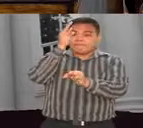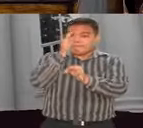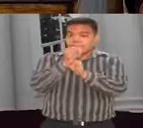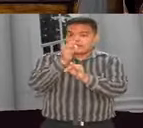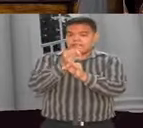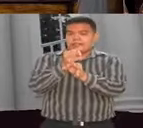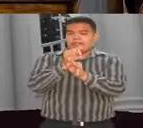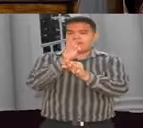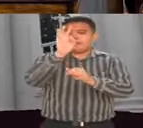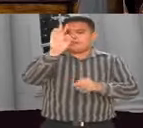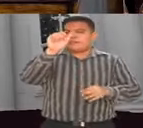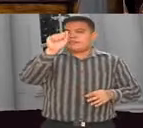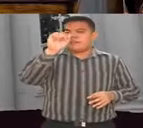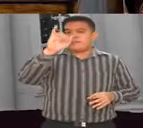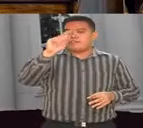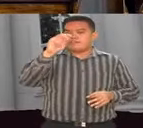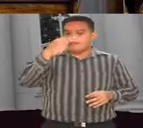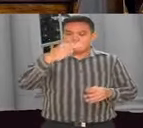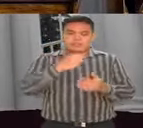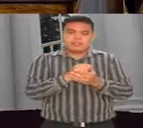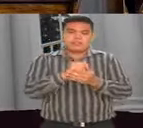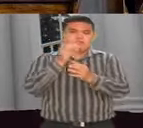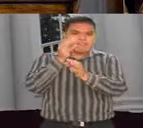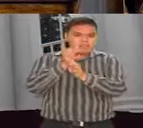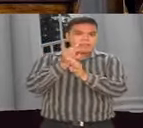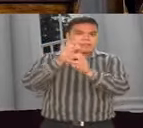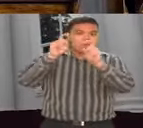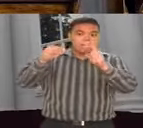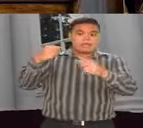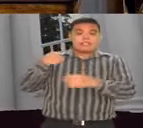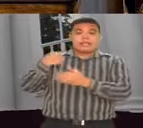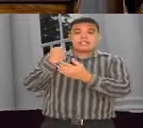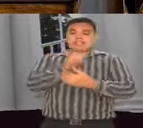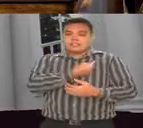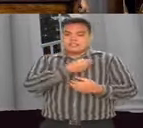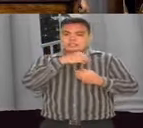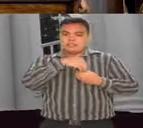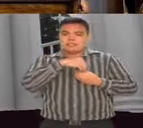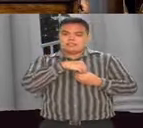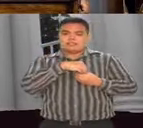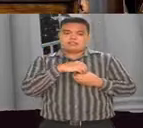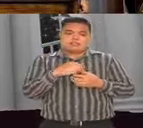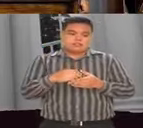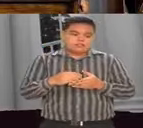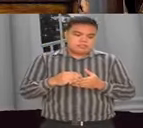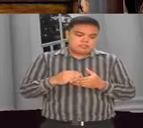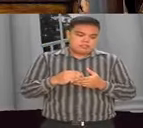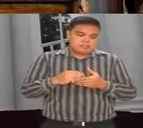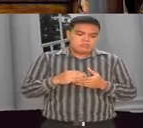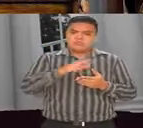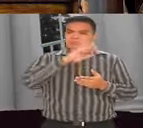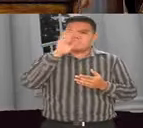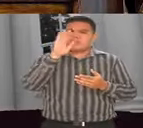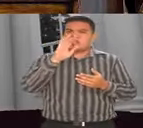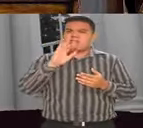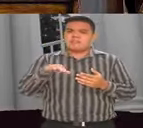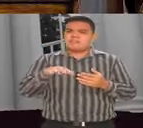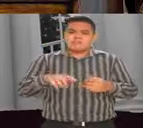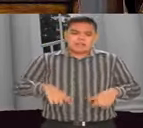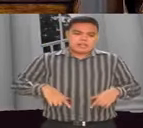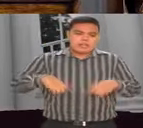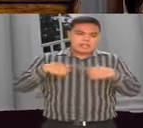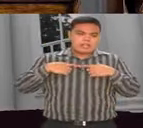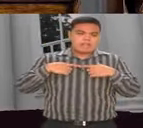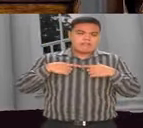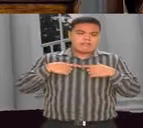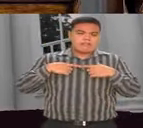the faith of Gideon, and that faith possess us. Apart from this, we will never have a